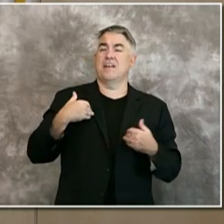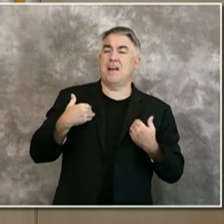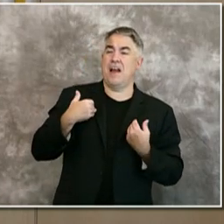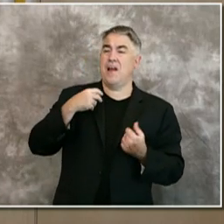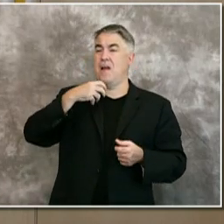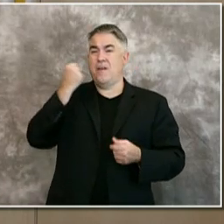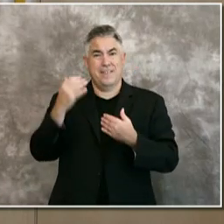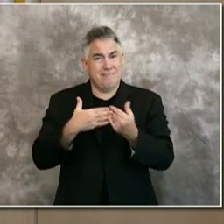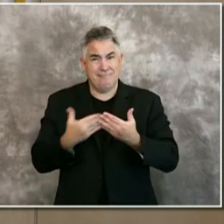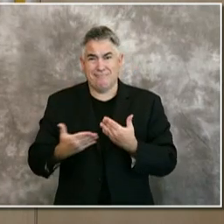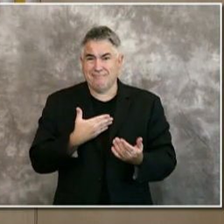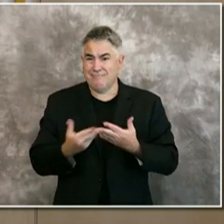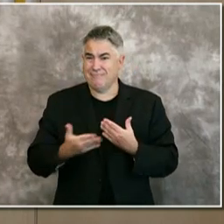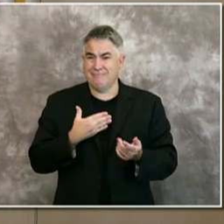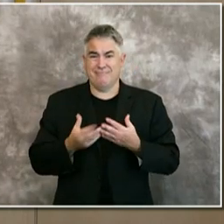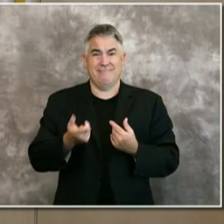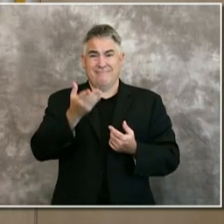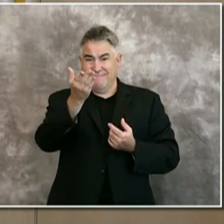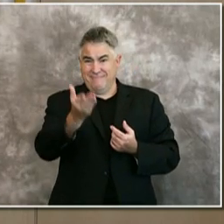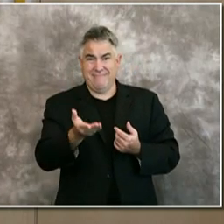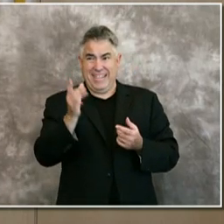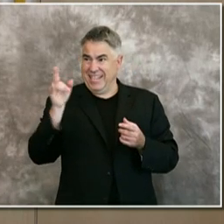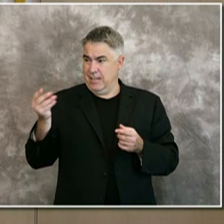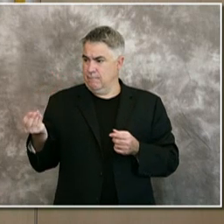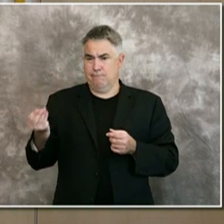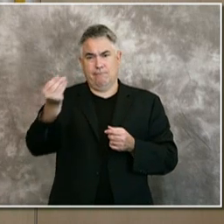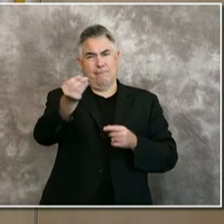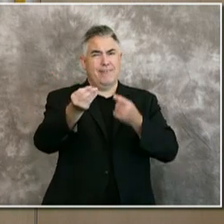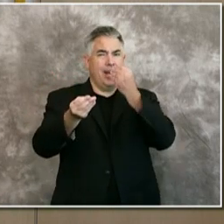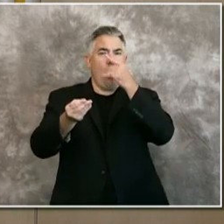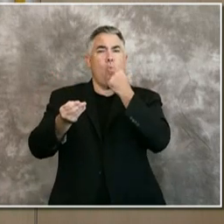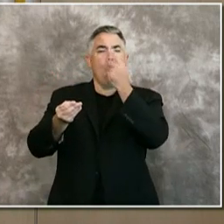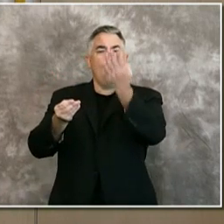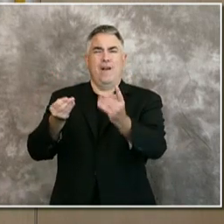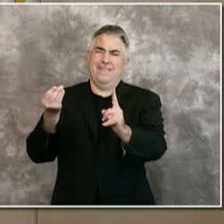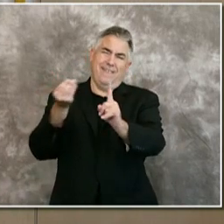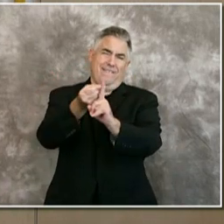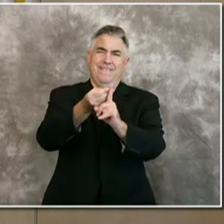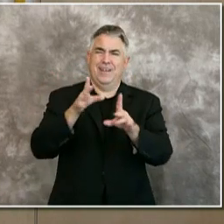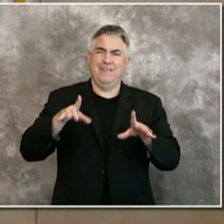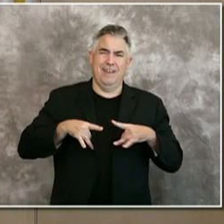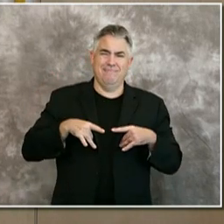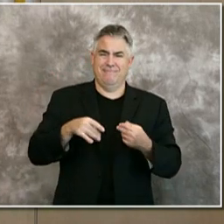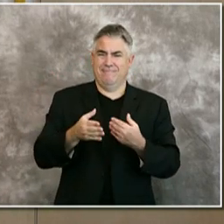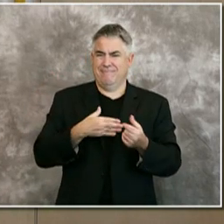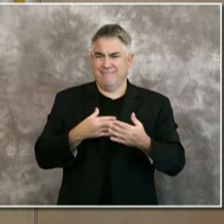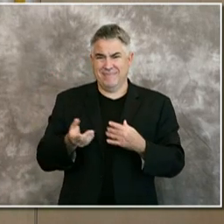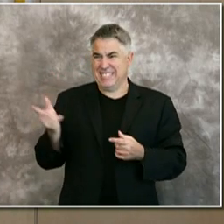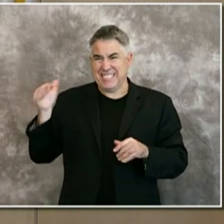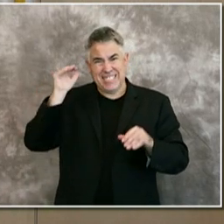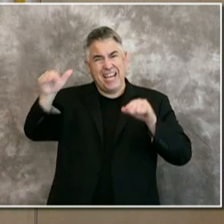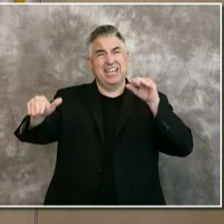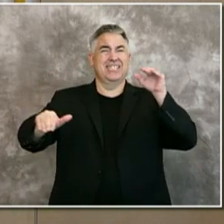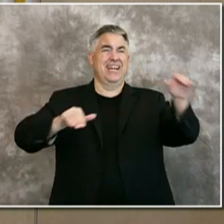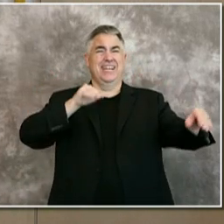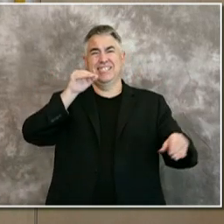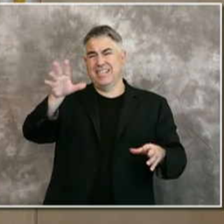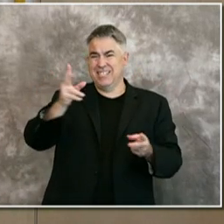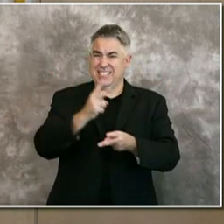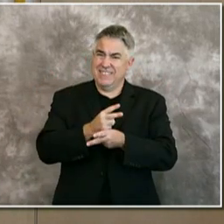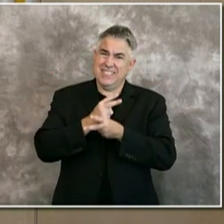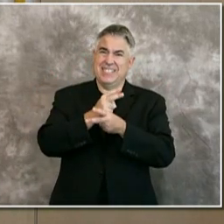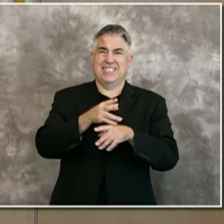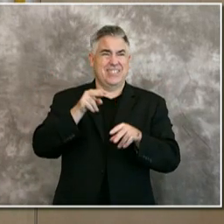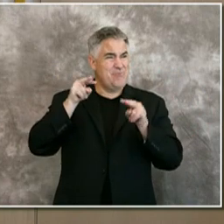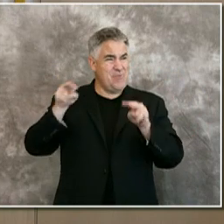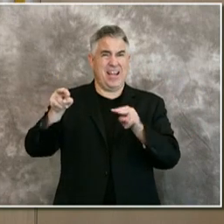whomever you are, we want you to practice the guidelines that we have promoted throughout this pandemic. The first is practice